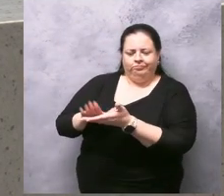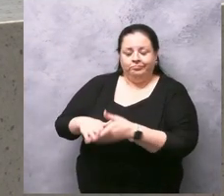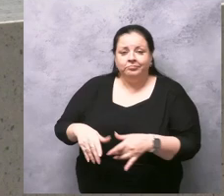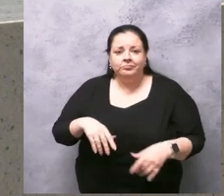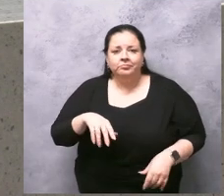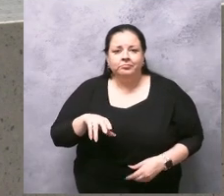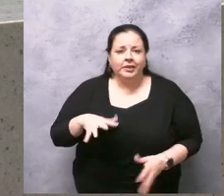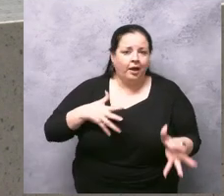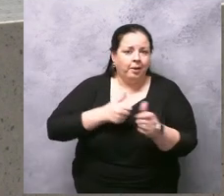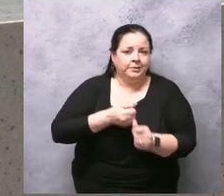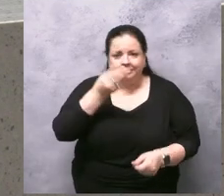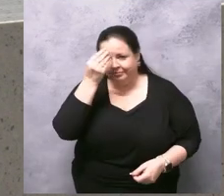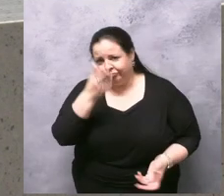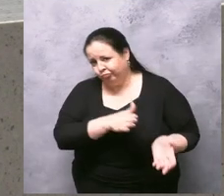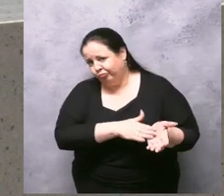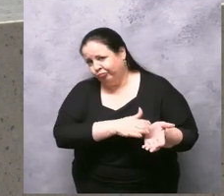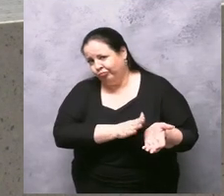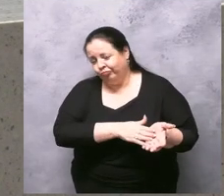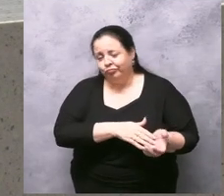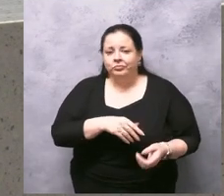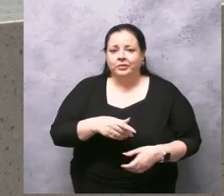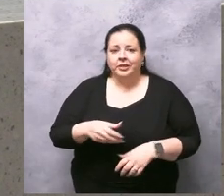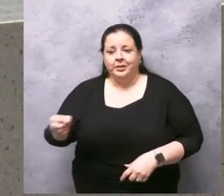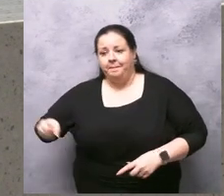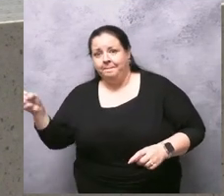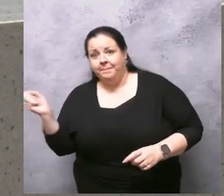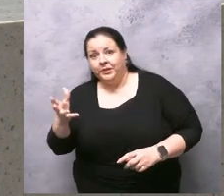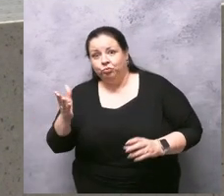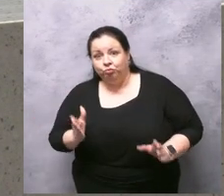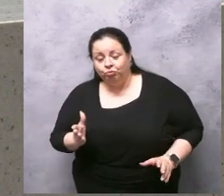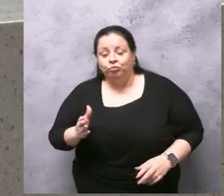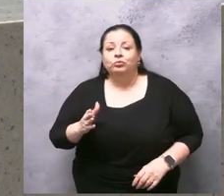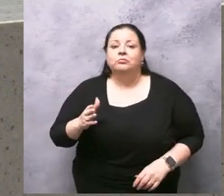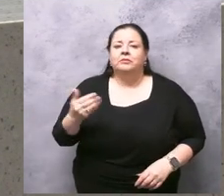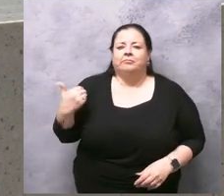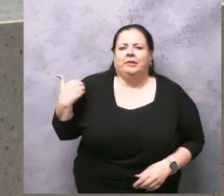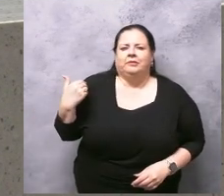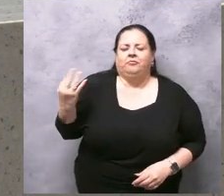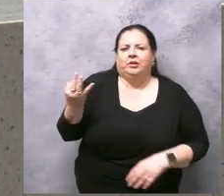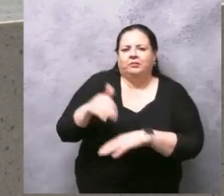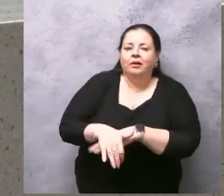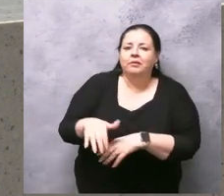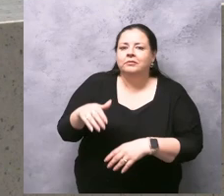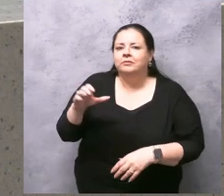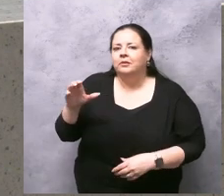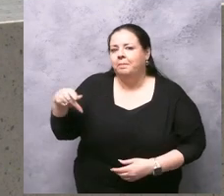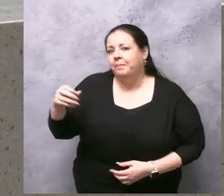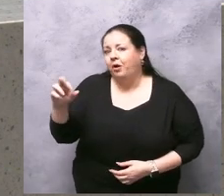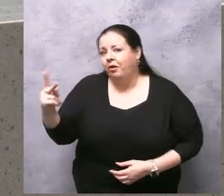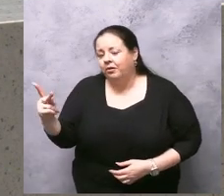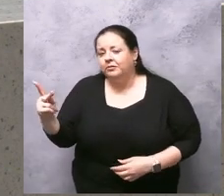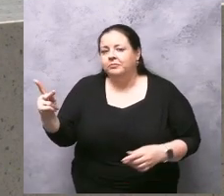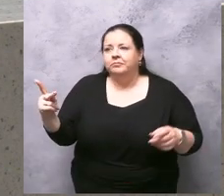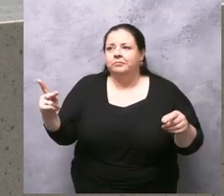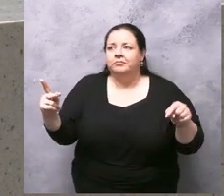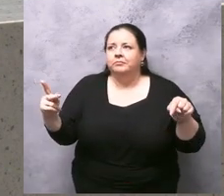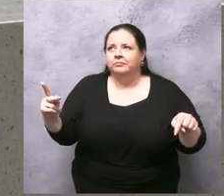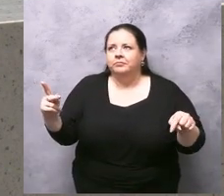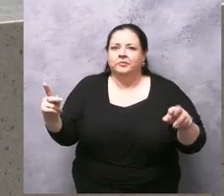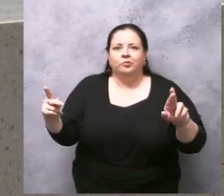update as a kudos to some of the pitchers. So, last Friday night, Cy Park was playing